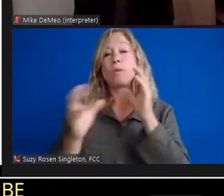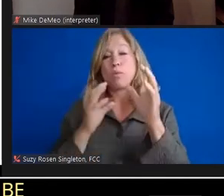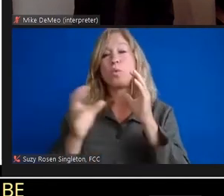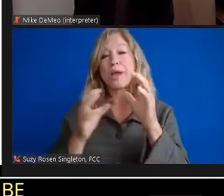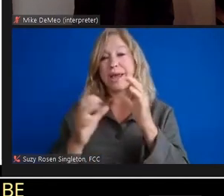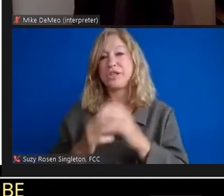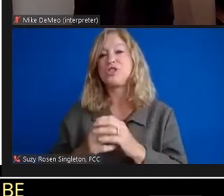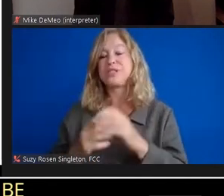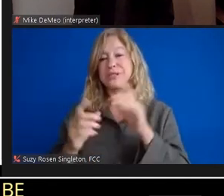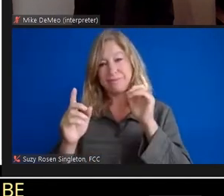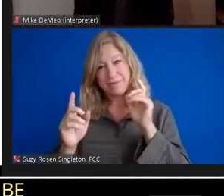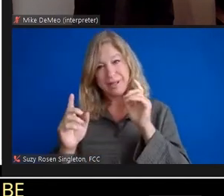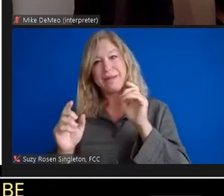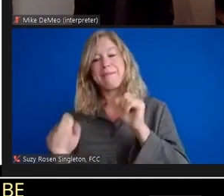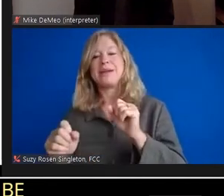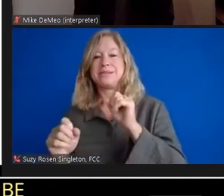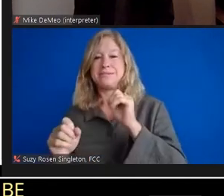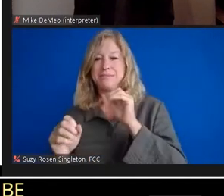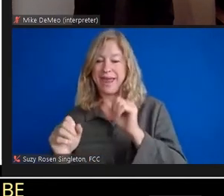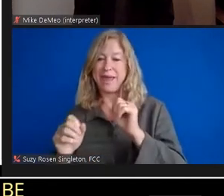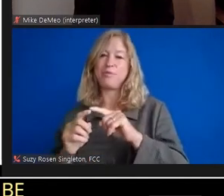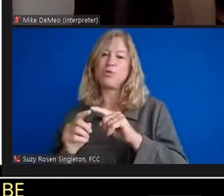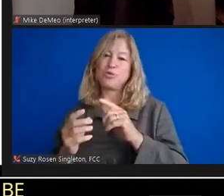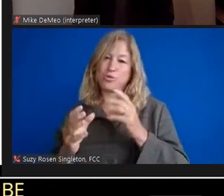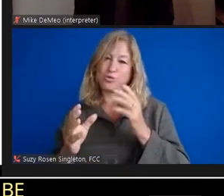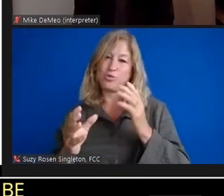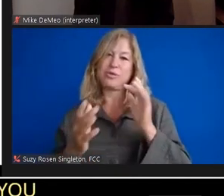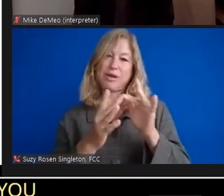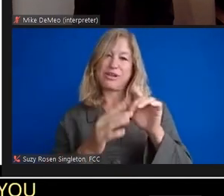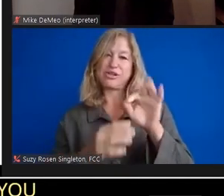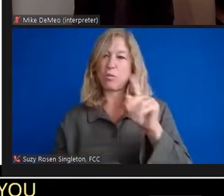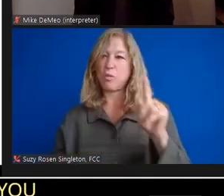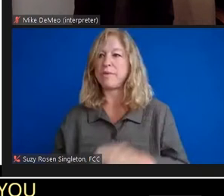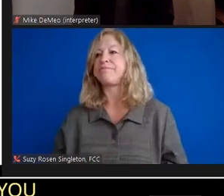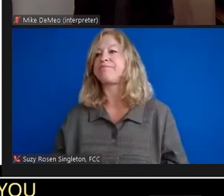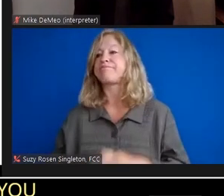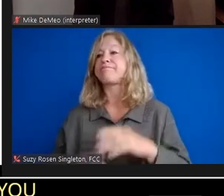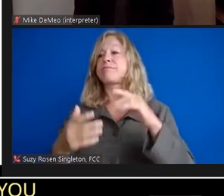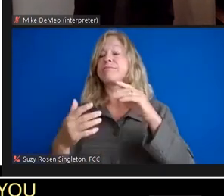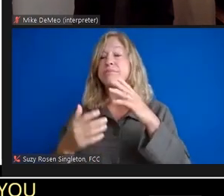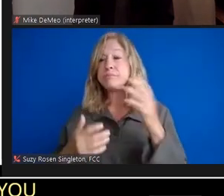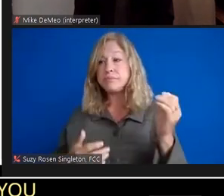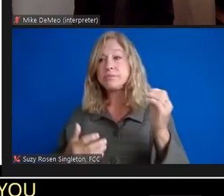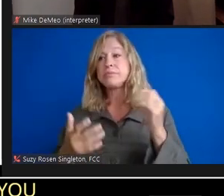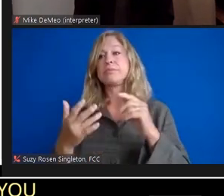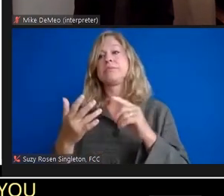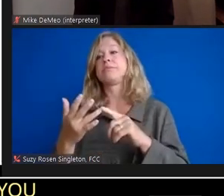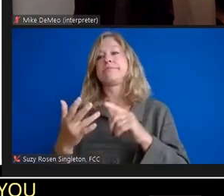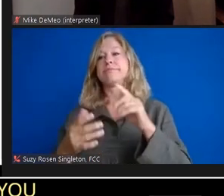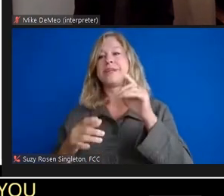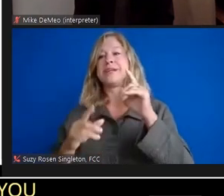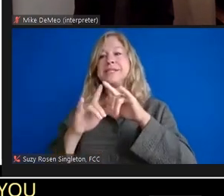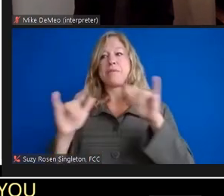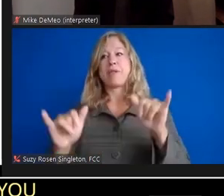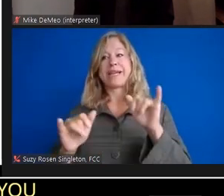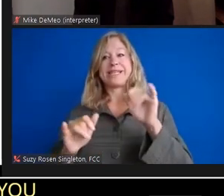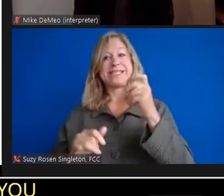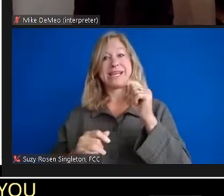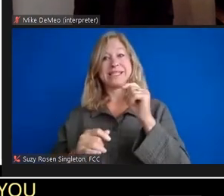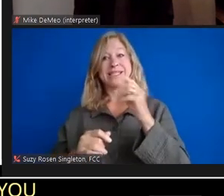TTYs for that end. And support for 911 communications, another one of these requirements, must be able to contact